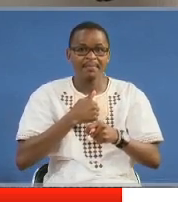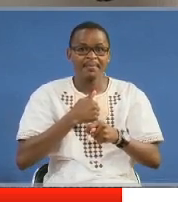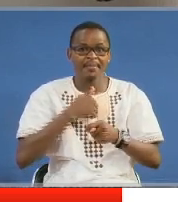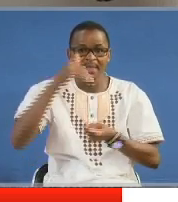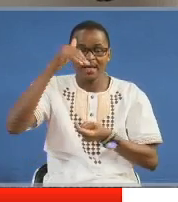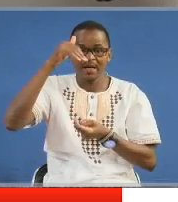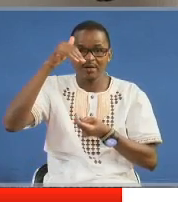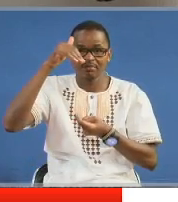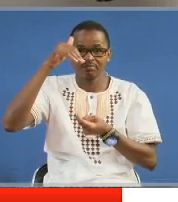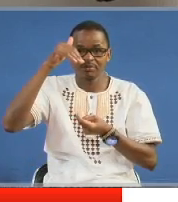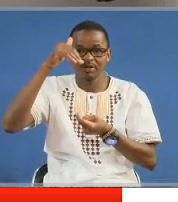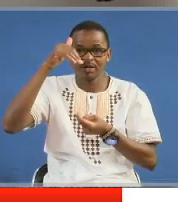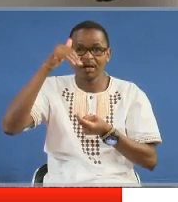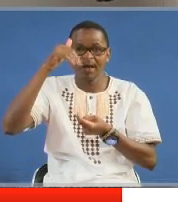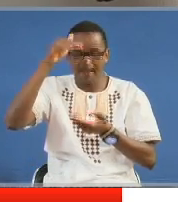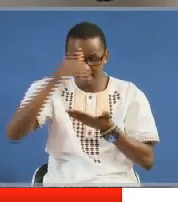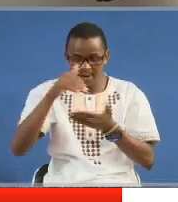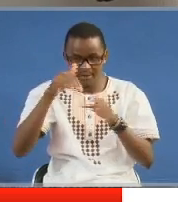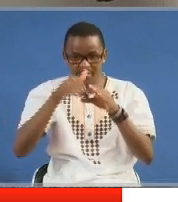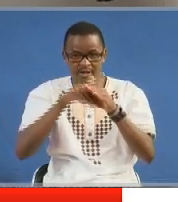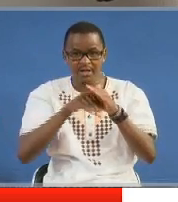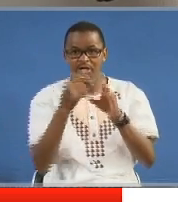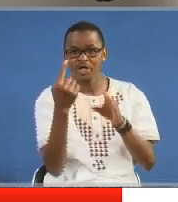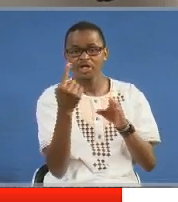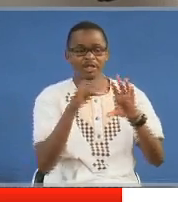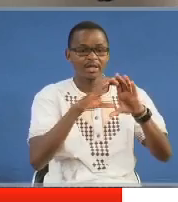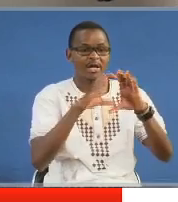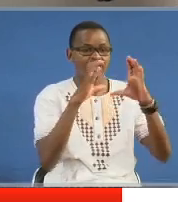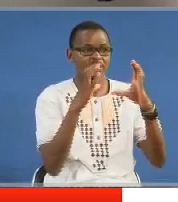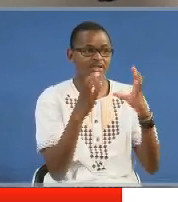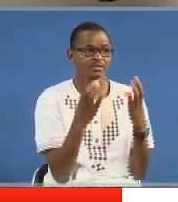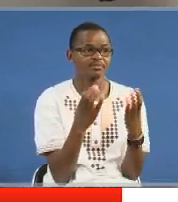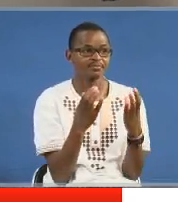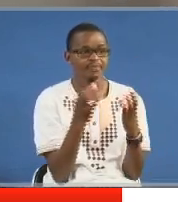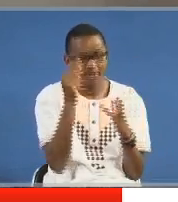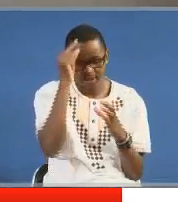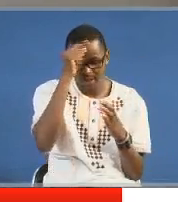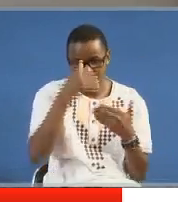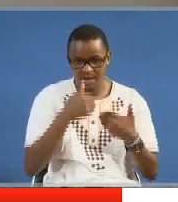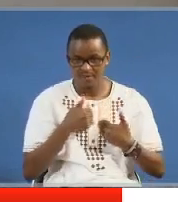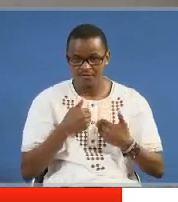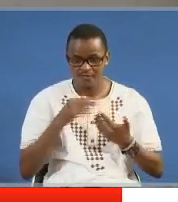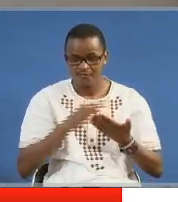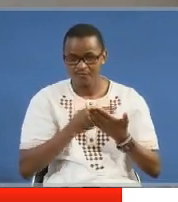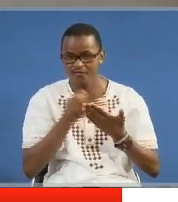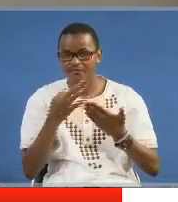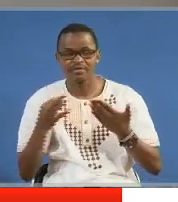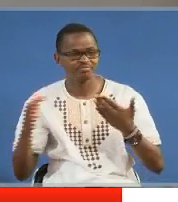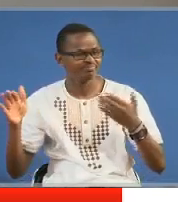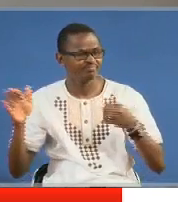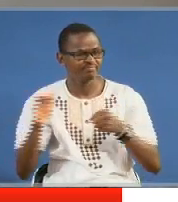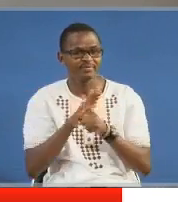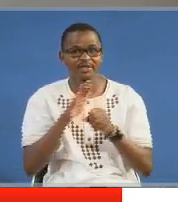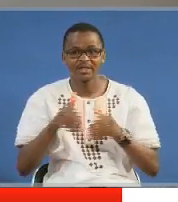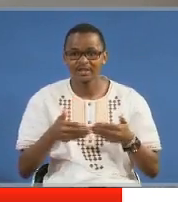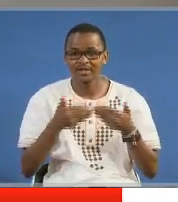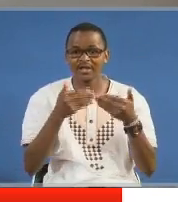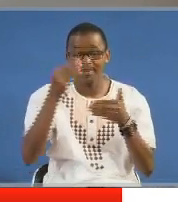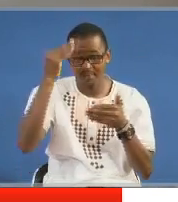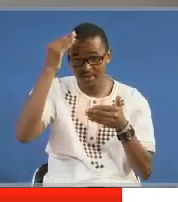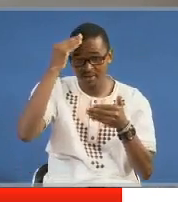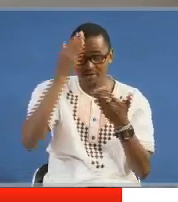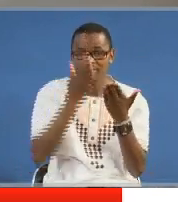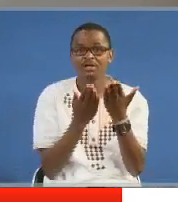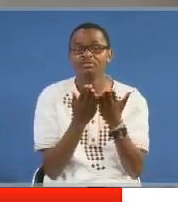the guidelines on the student numbers per class. The government has failed miserably in providing education